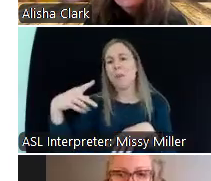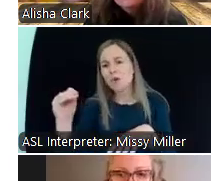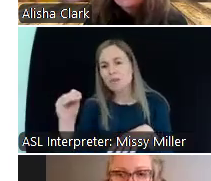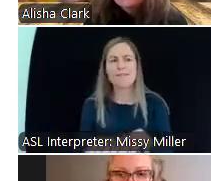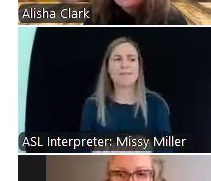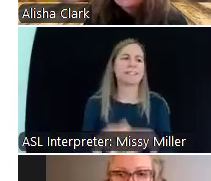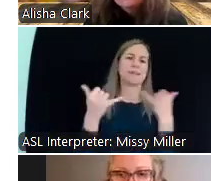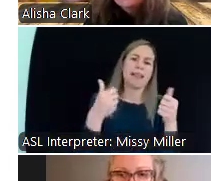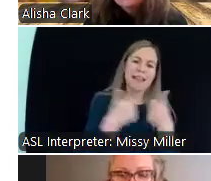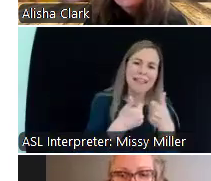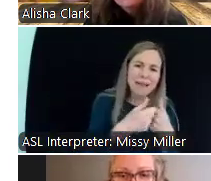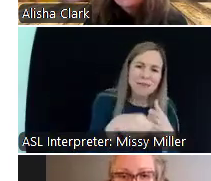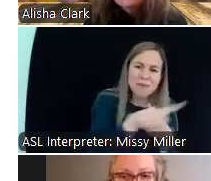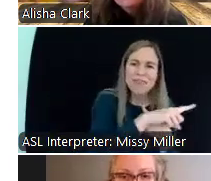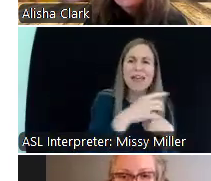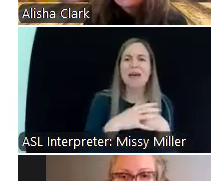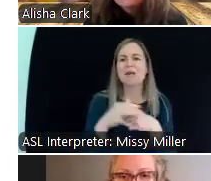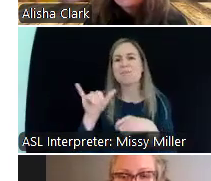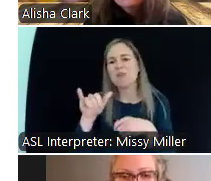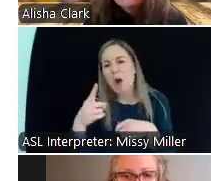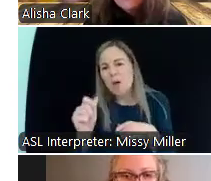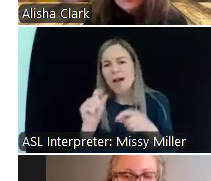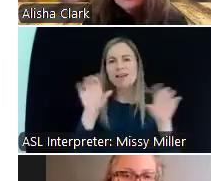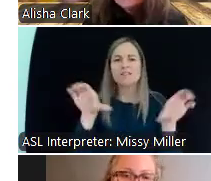the client, or senior chair yoga, etc.?